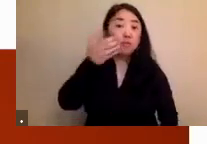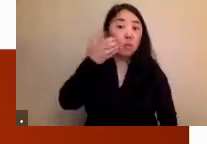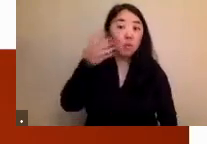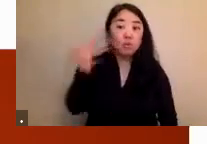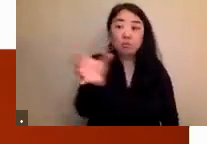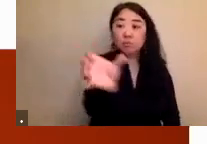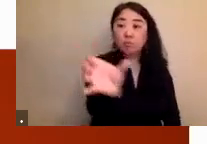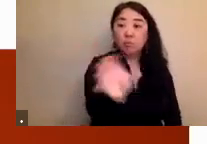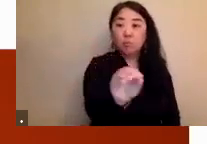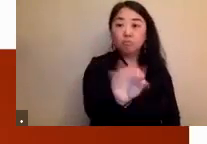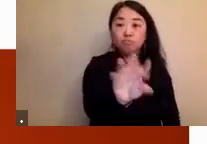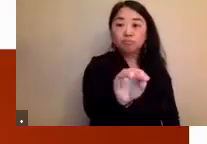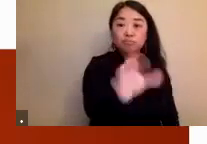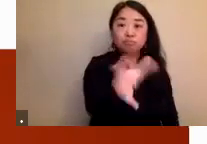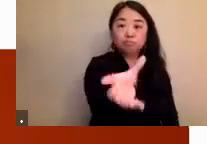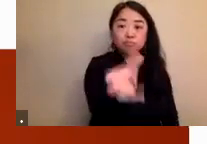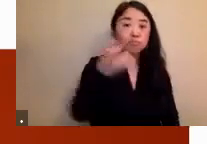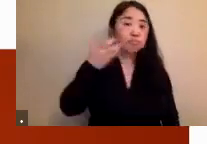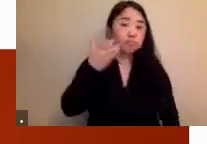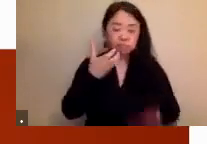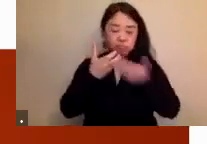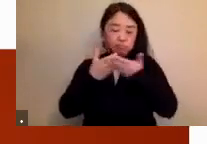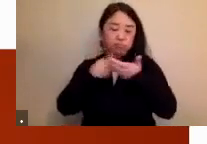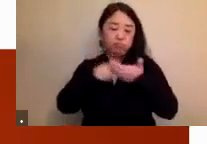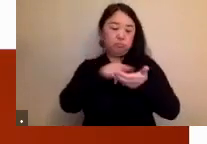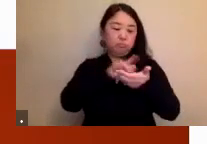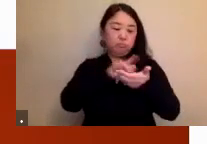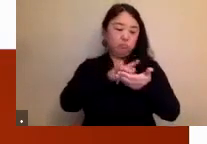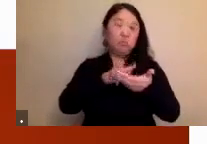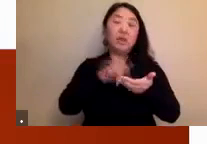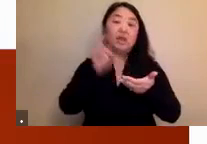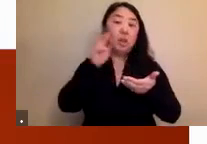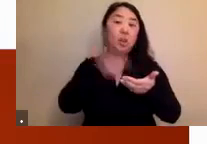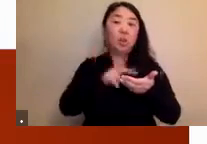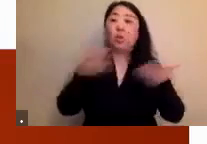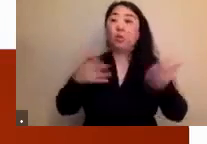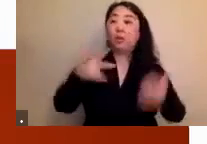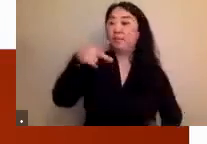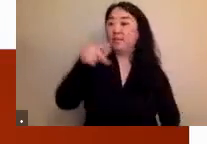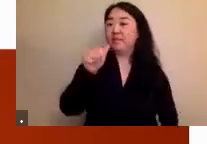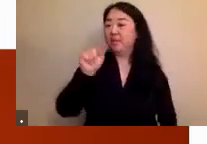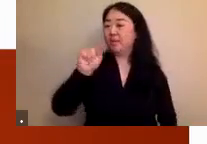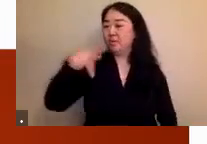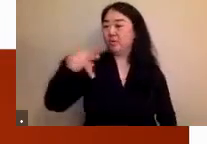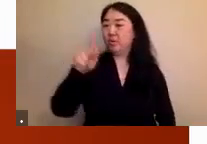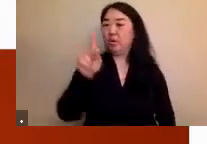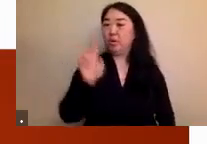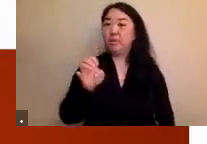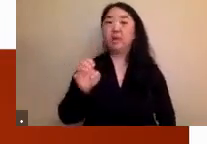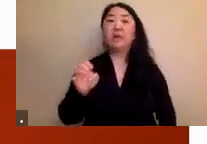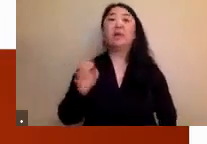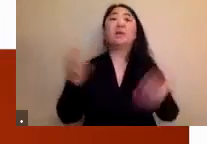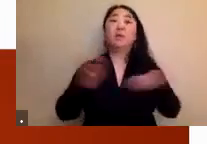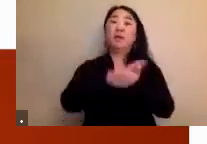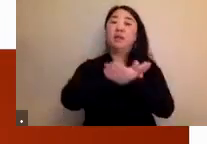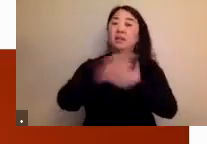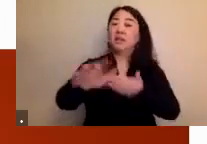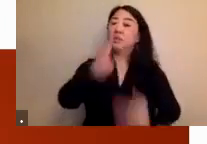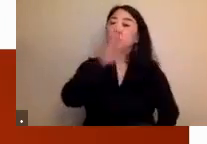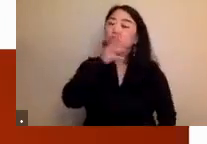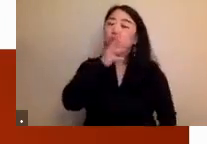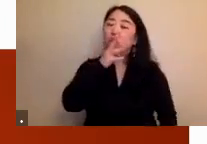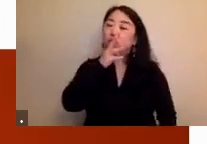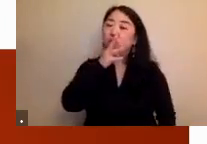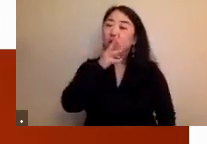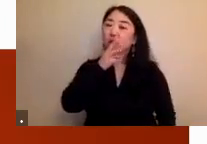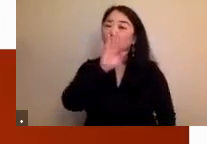I do invite you to go and take a look at the Pennsylvania Turnpike's Clean Water Initiatives. I think we're doing